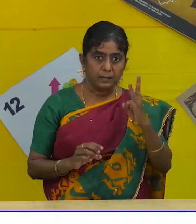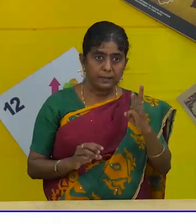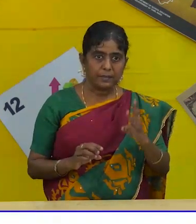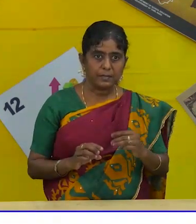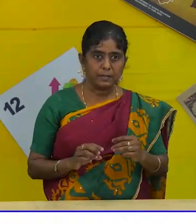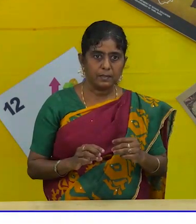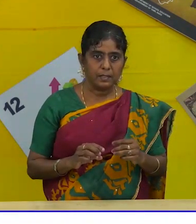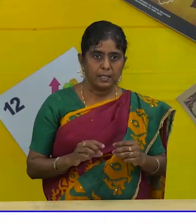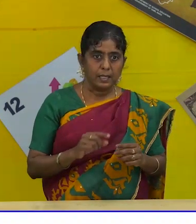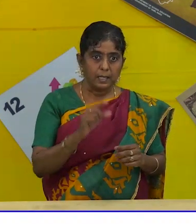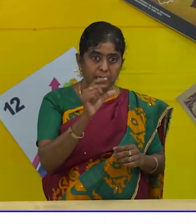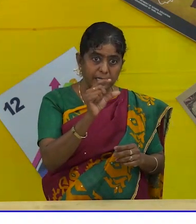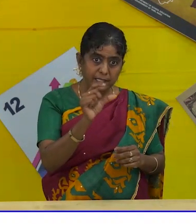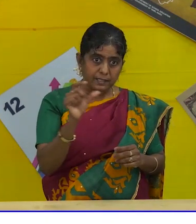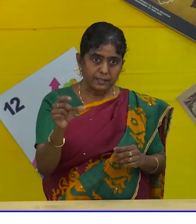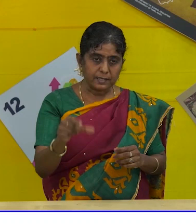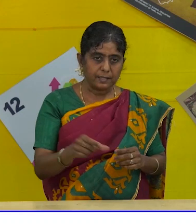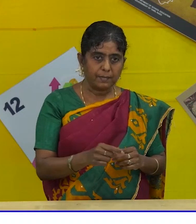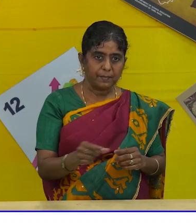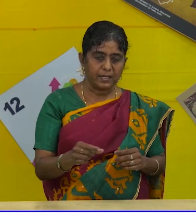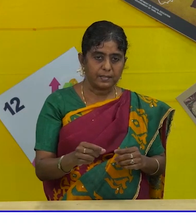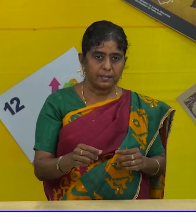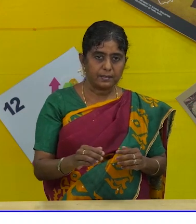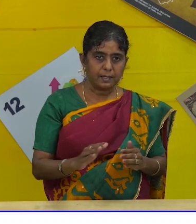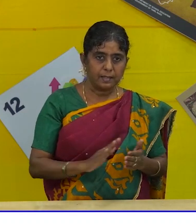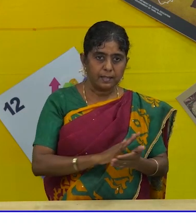planes. Each equation in the system